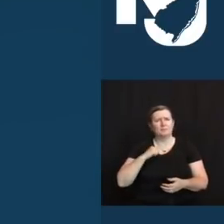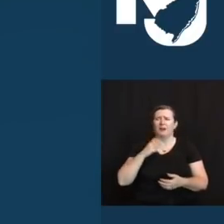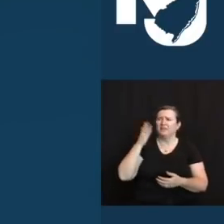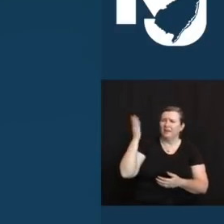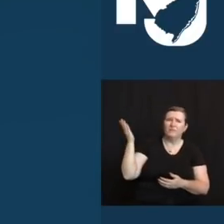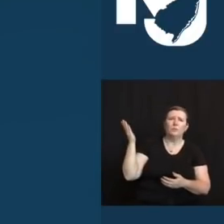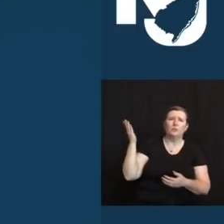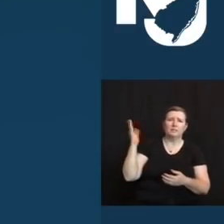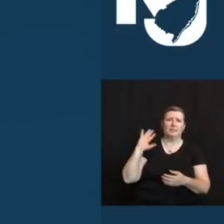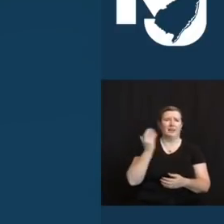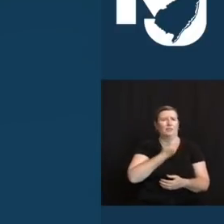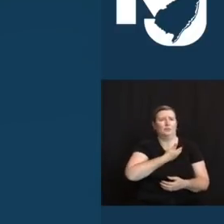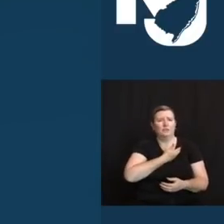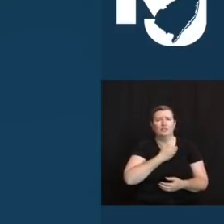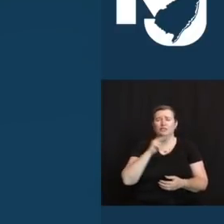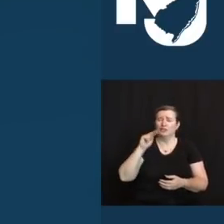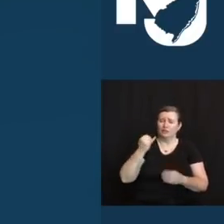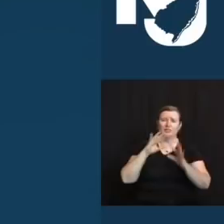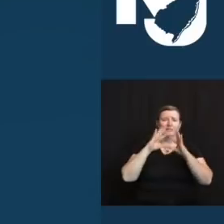bless you and watch over you.